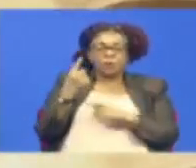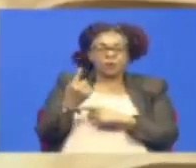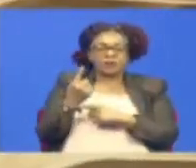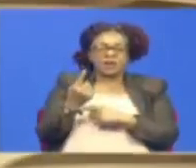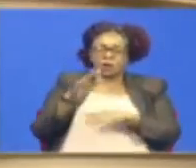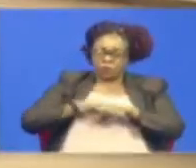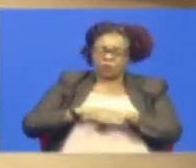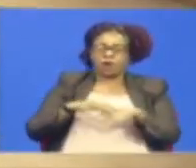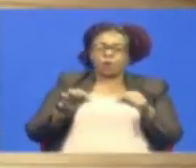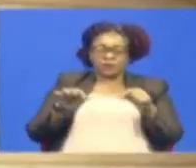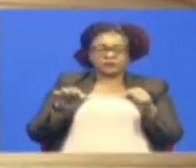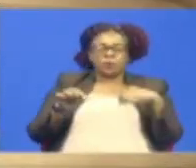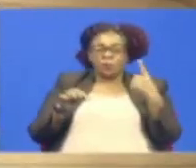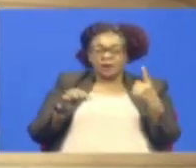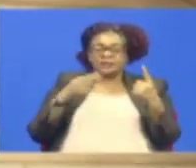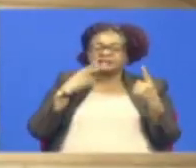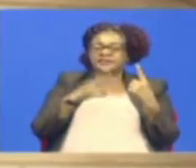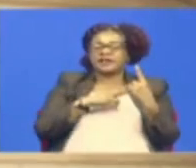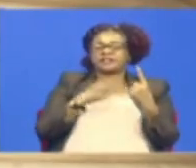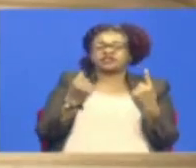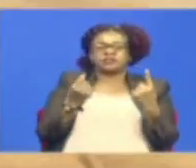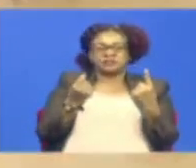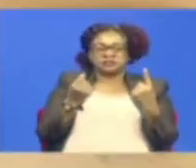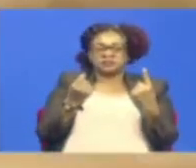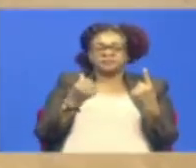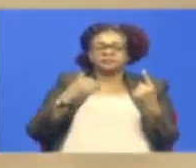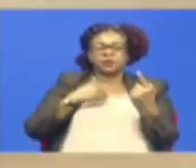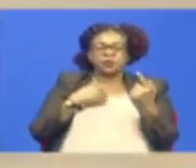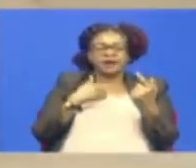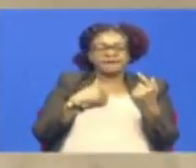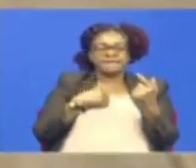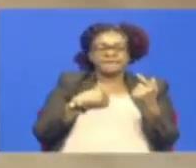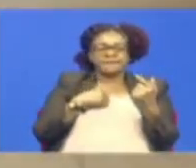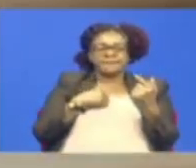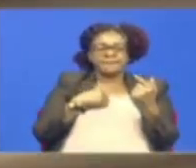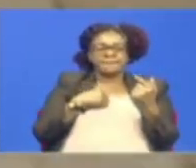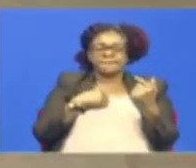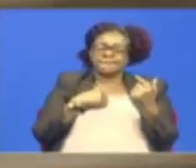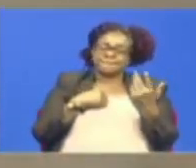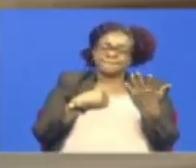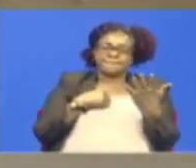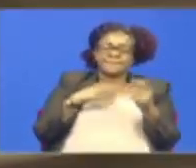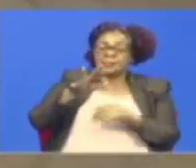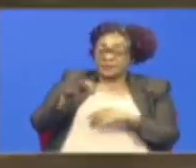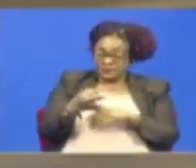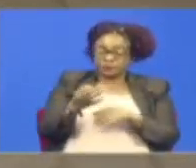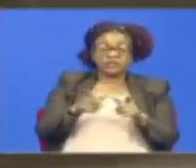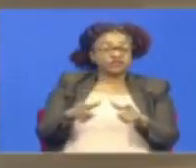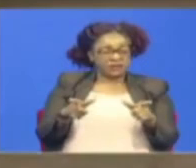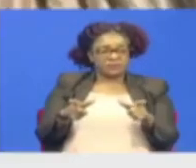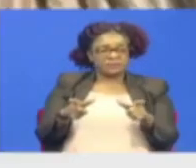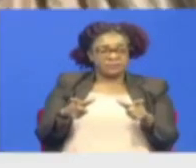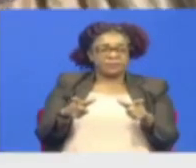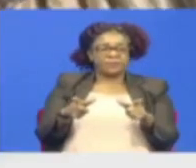ya quality mzuri moja ni 700 bob, na tuko na viti elofu tatu